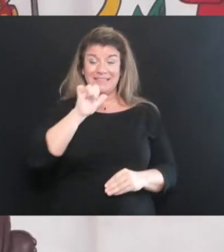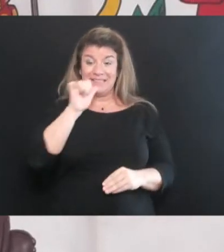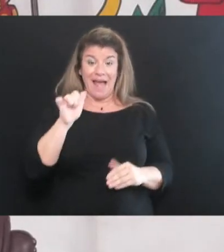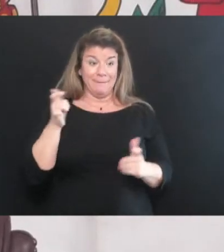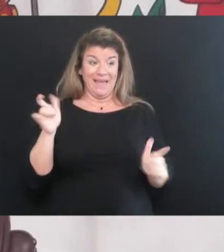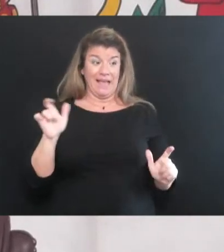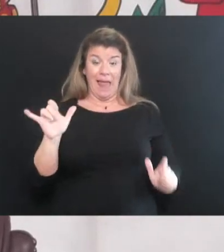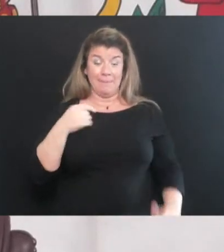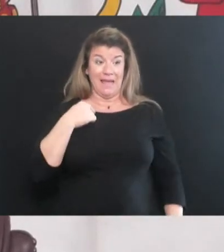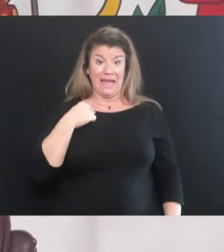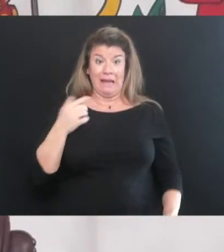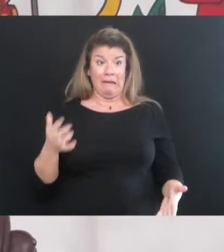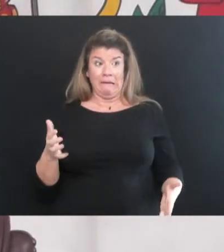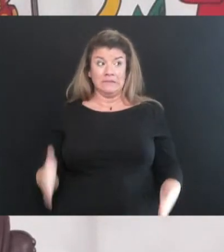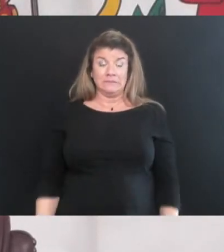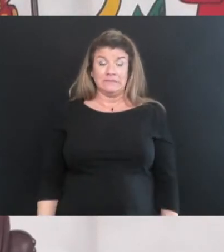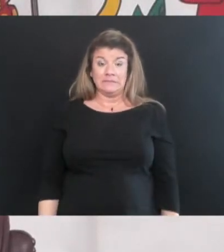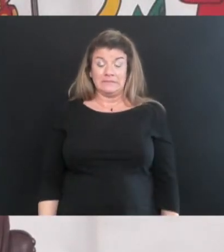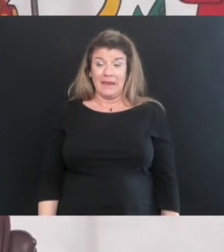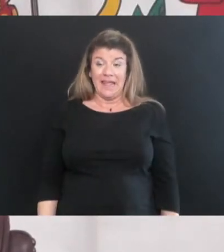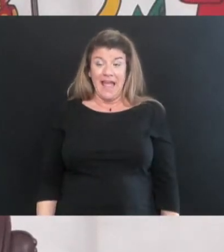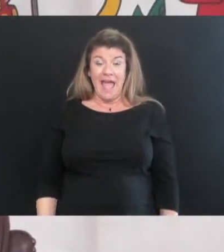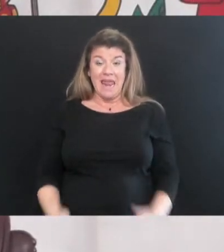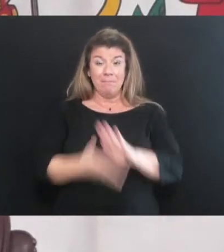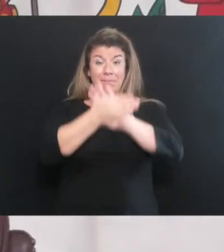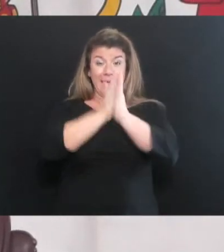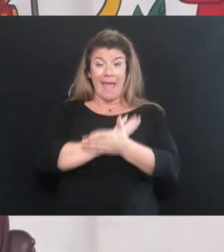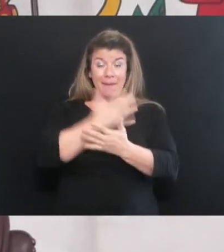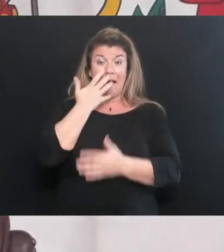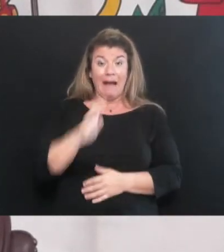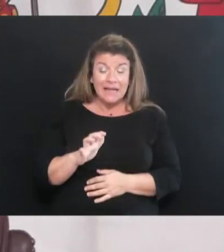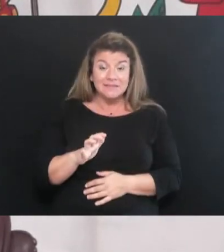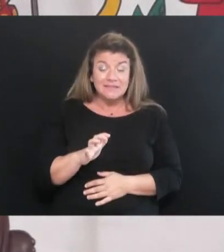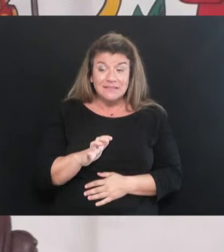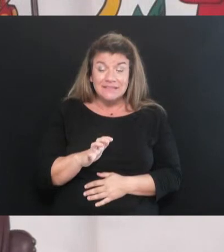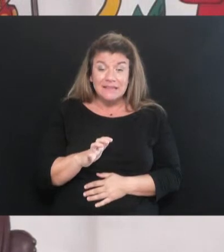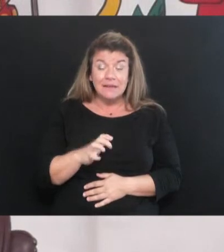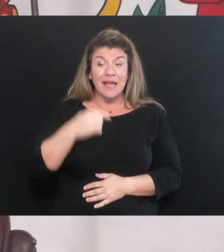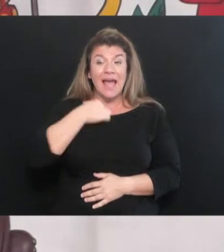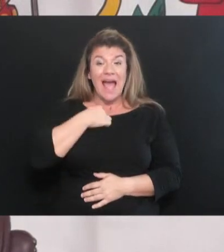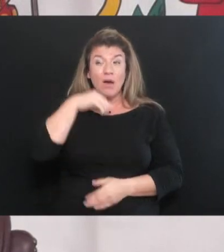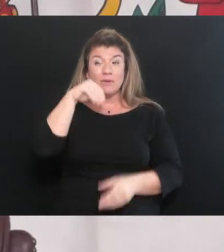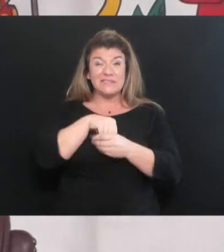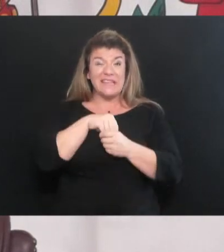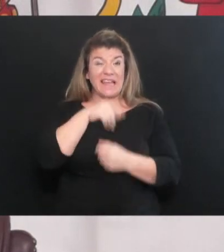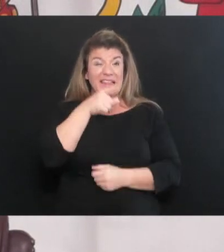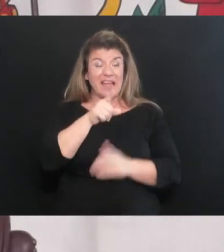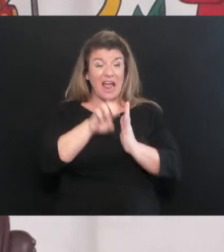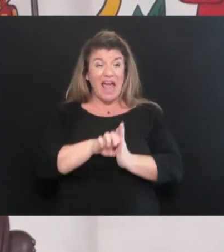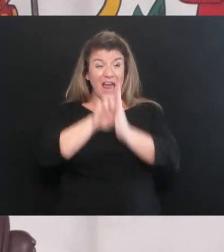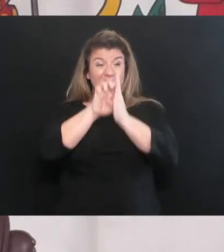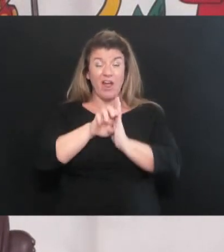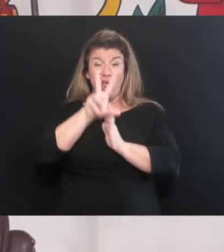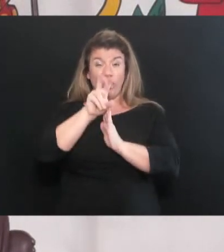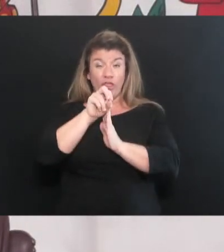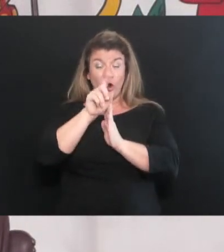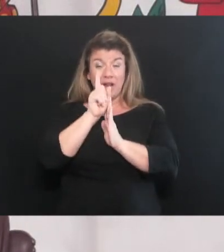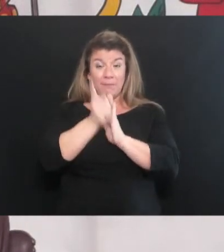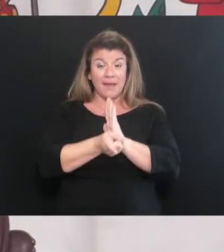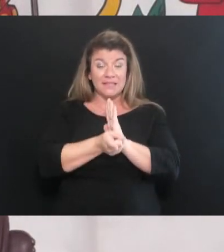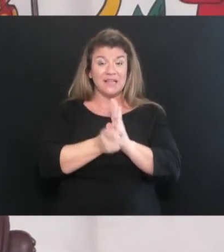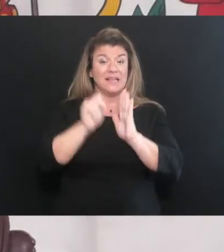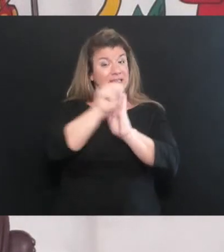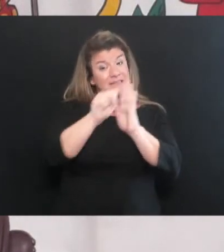than I am, and it got really hot. And I was in that elevator for probably 30 minutes, and the state police